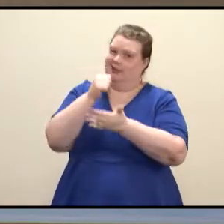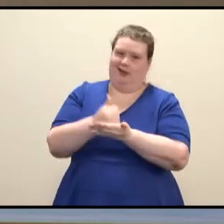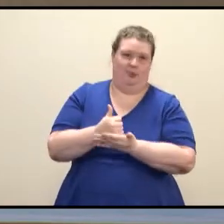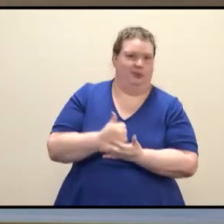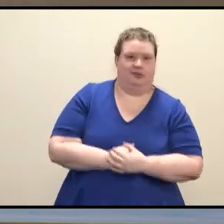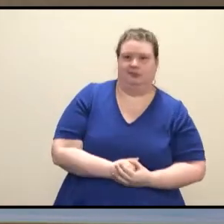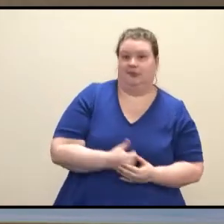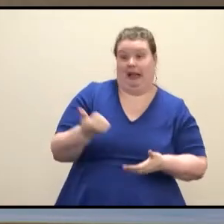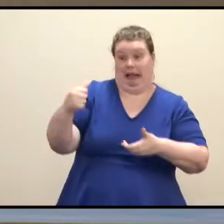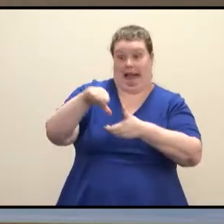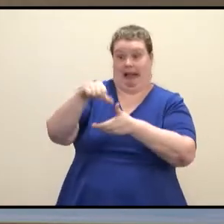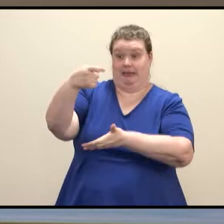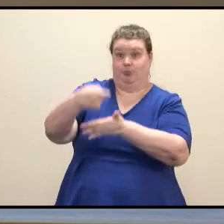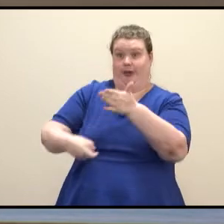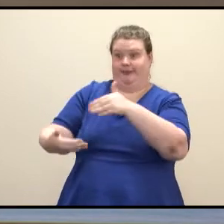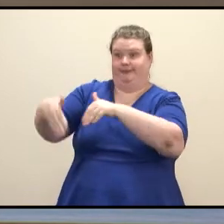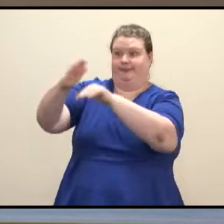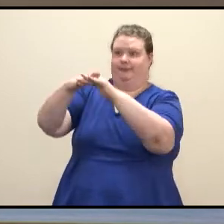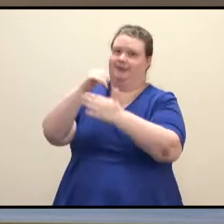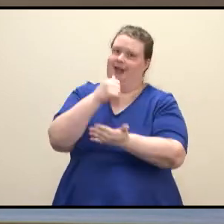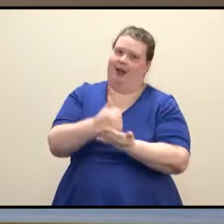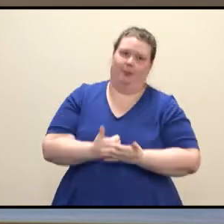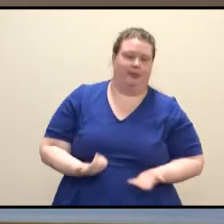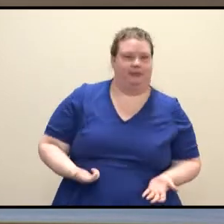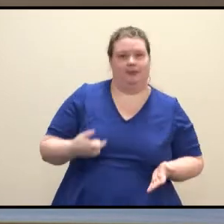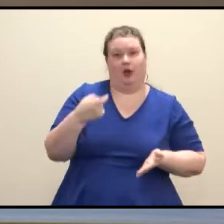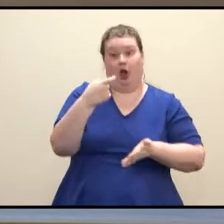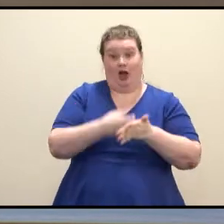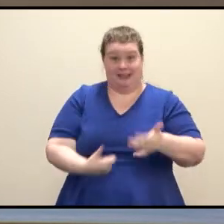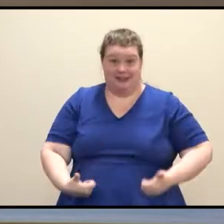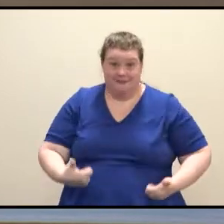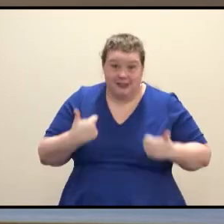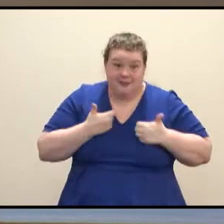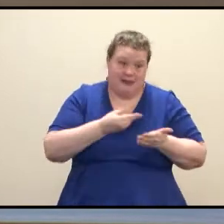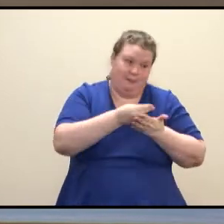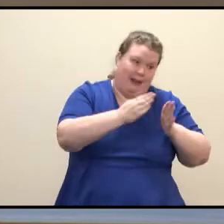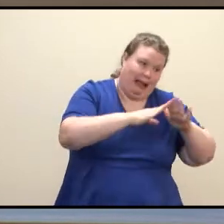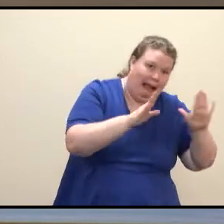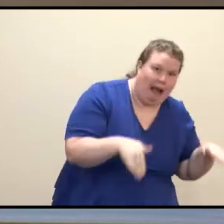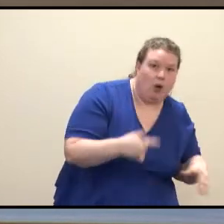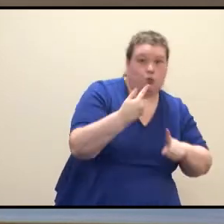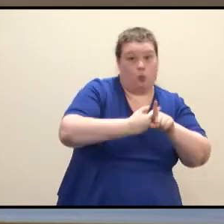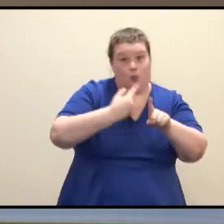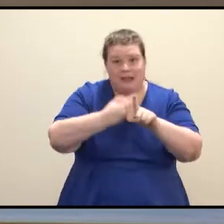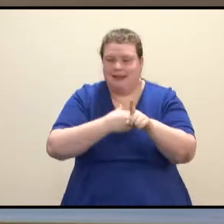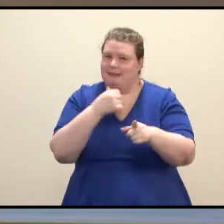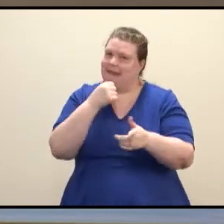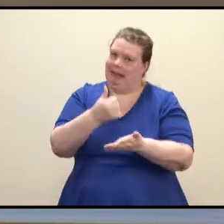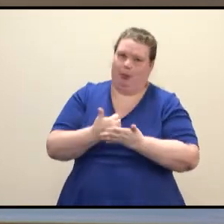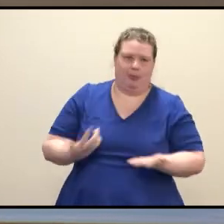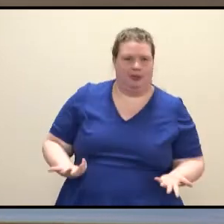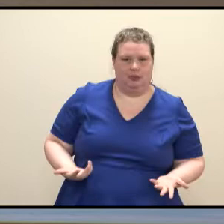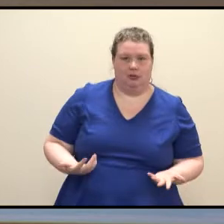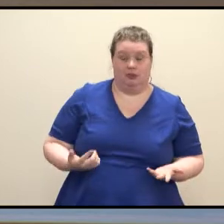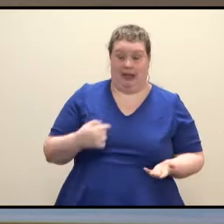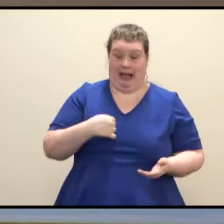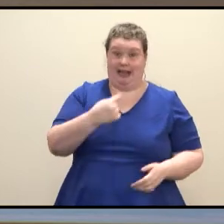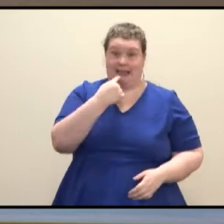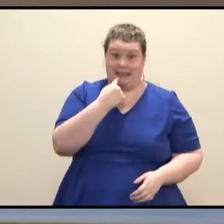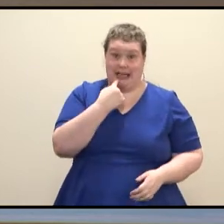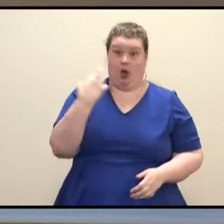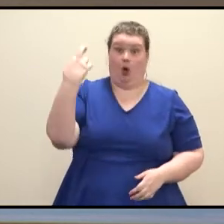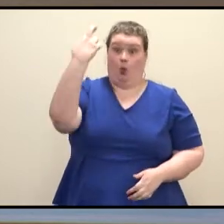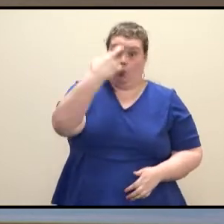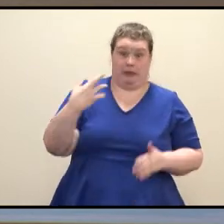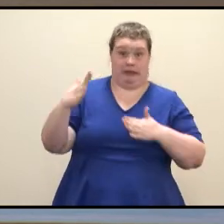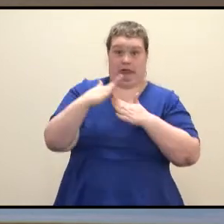Gas prices are not helping. Cost of living for homes is not helping in the community. But I couldn't point to one thing, or I couldn't